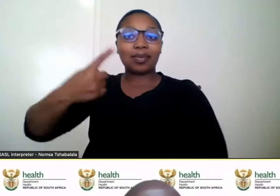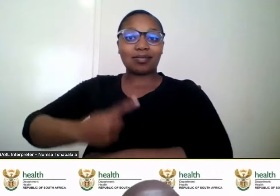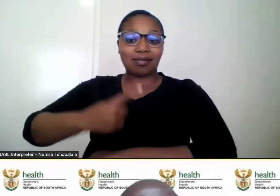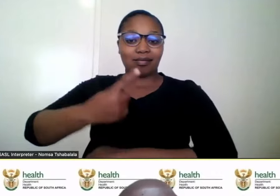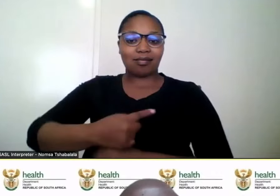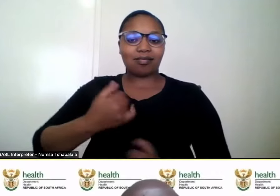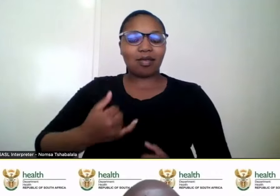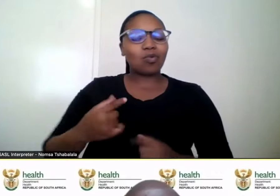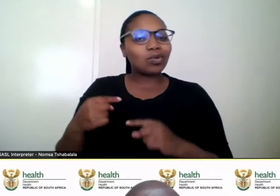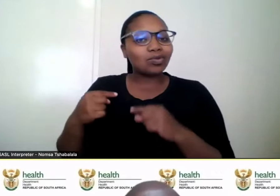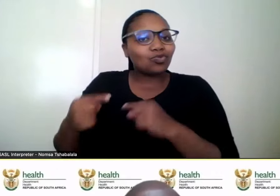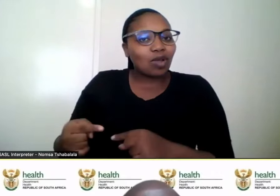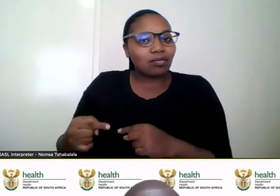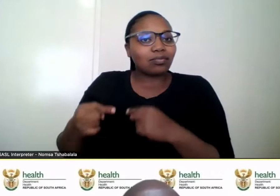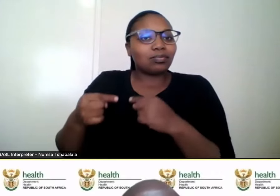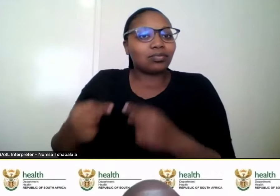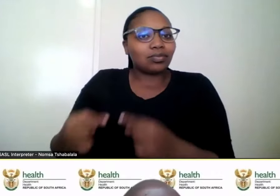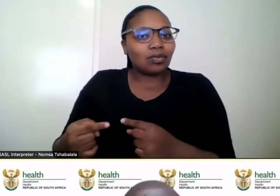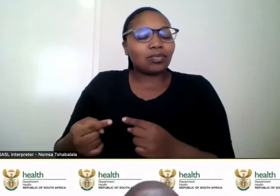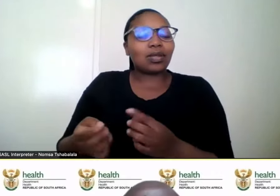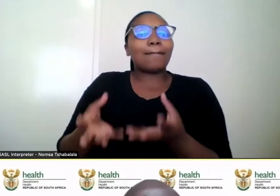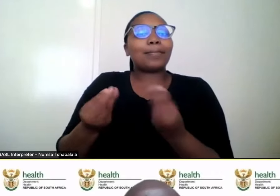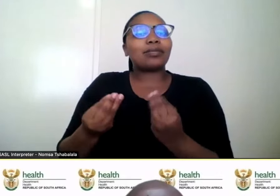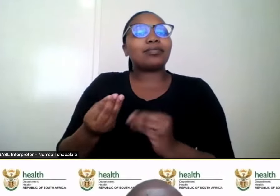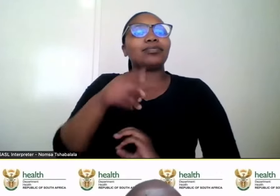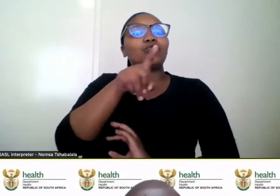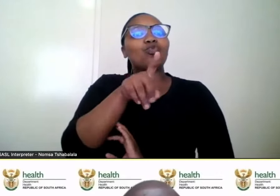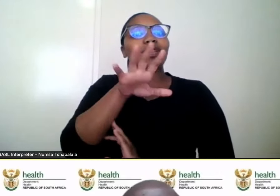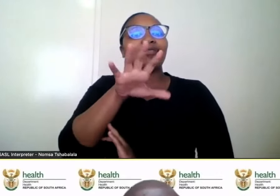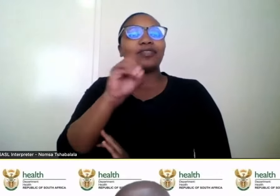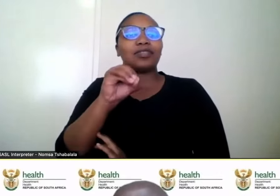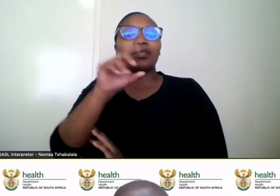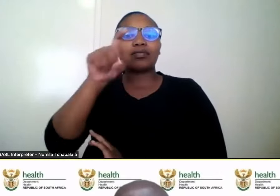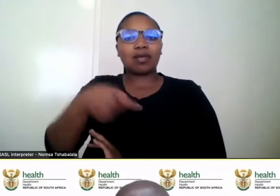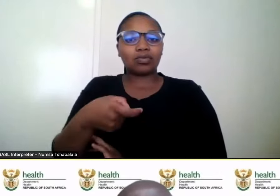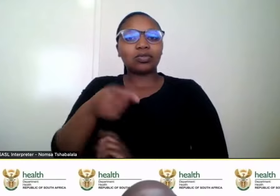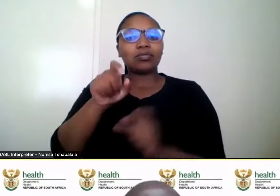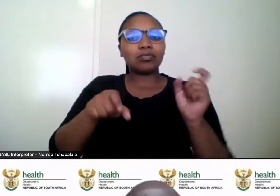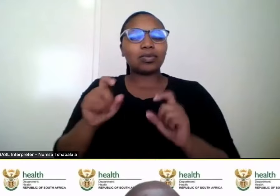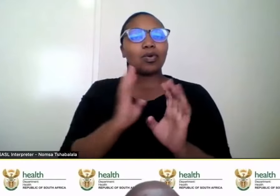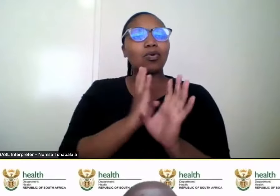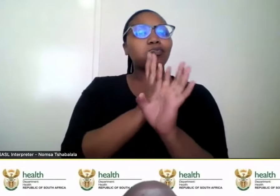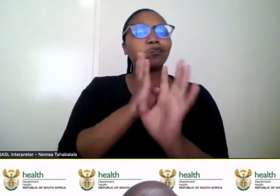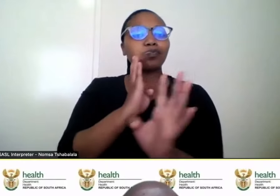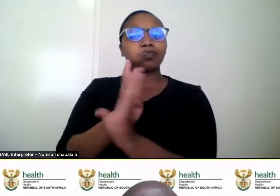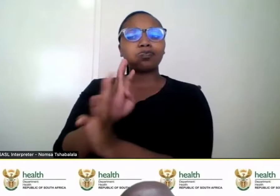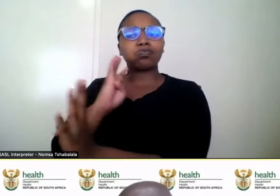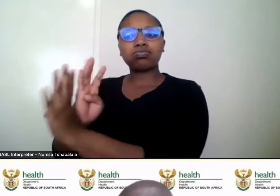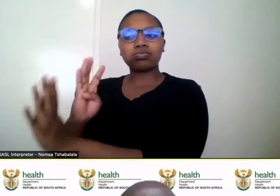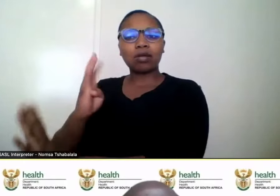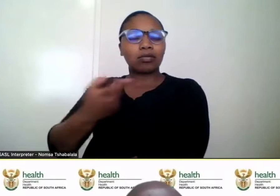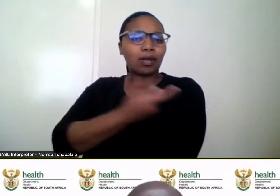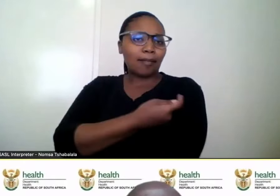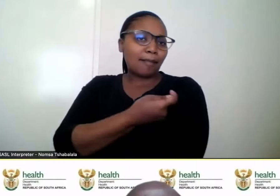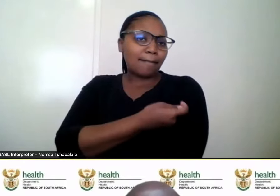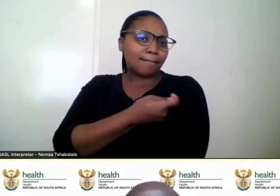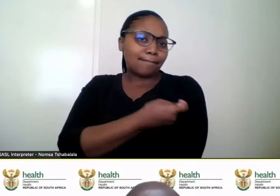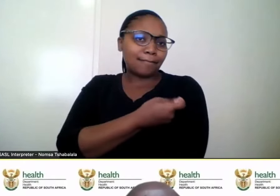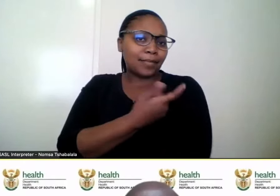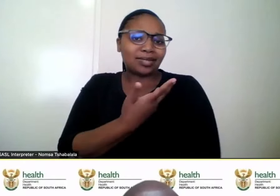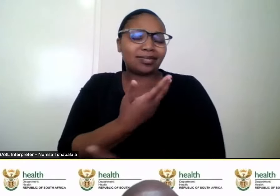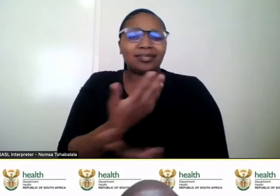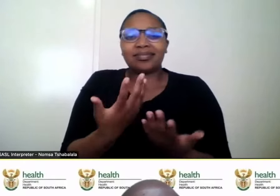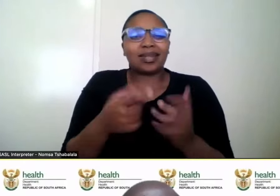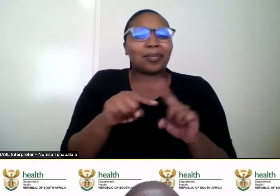get 150,000 in a day, hovering around 130 and 120 something,